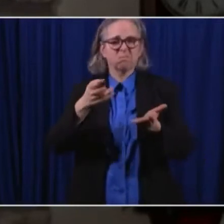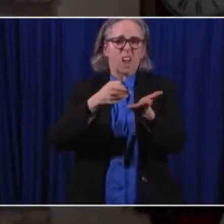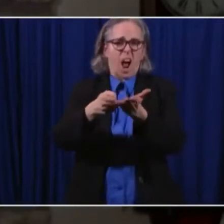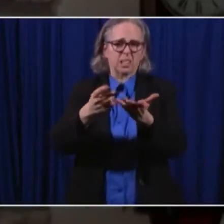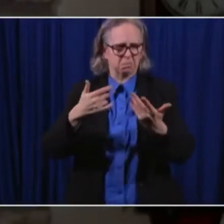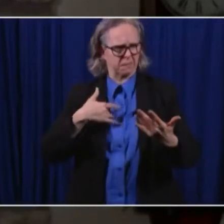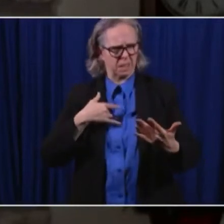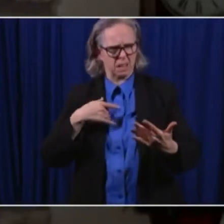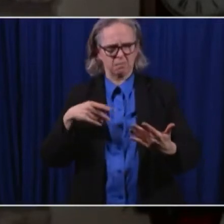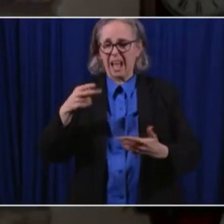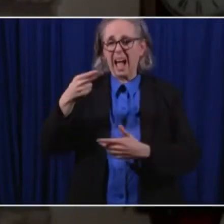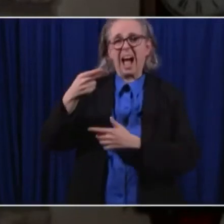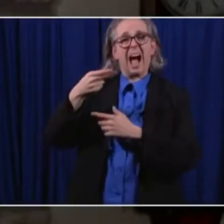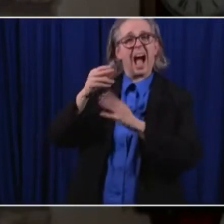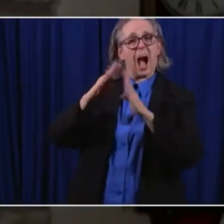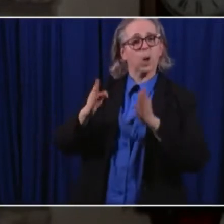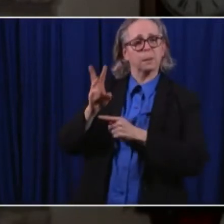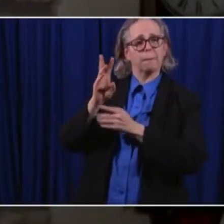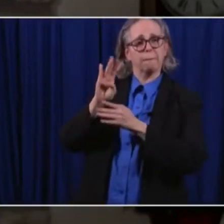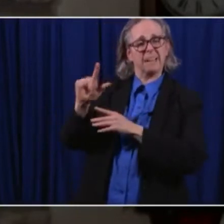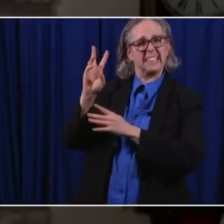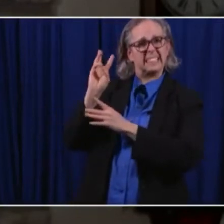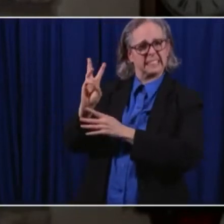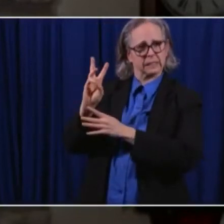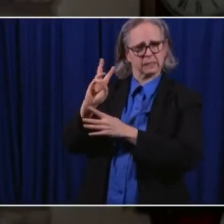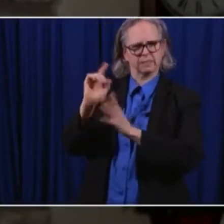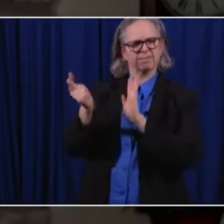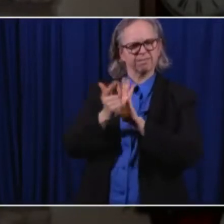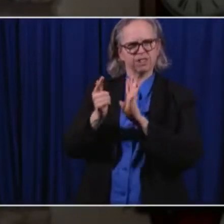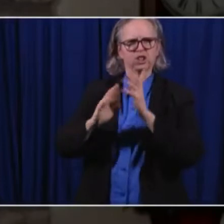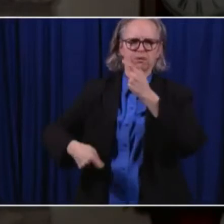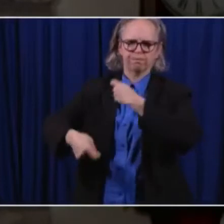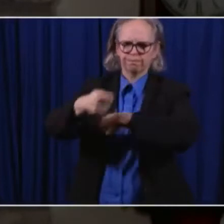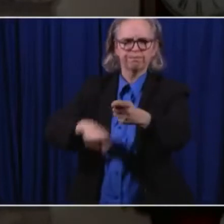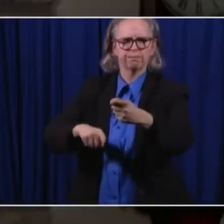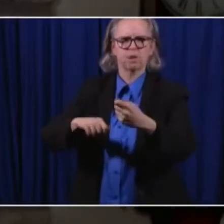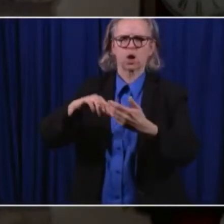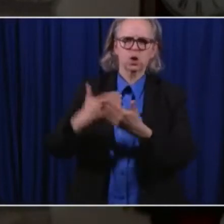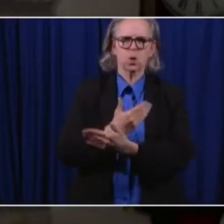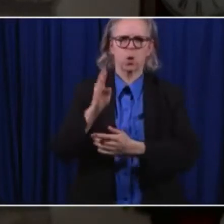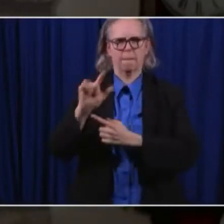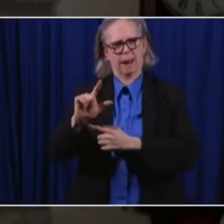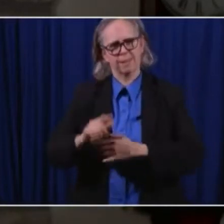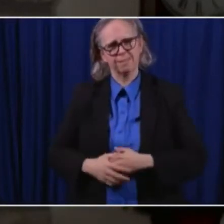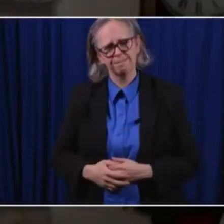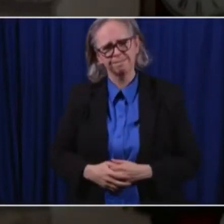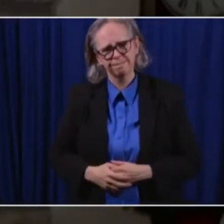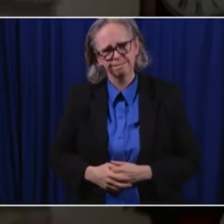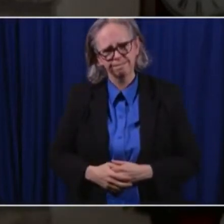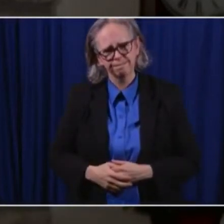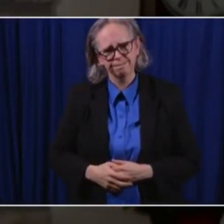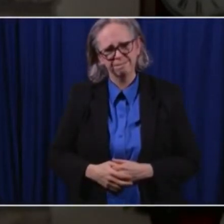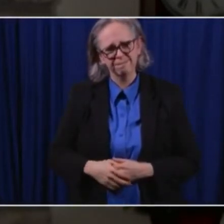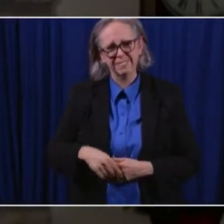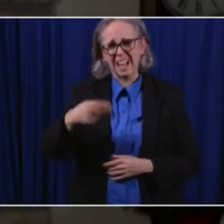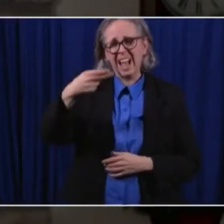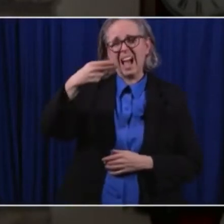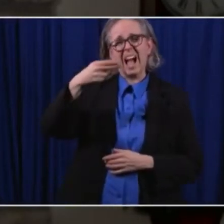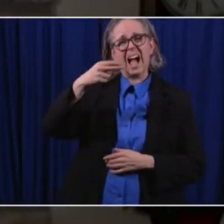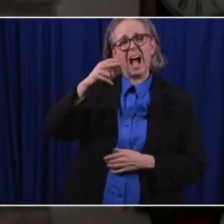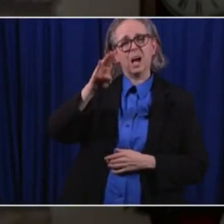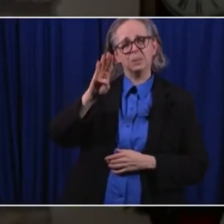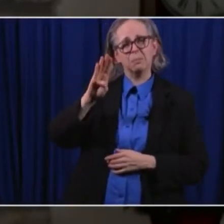that when we looked behind the curtain and saw what was how this bill became law, it looked unseemly,